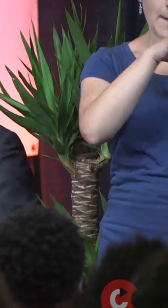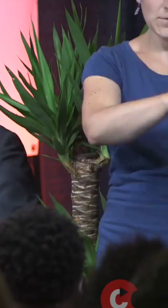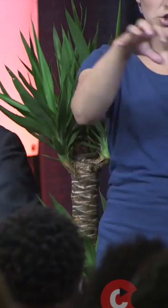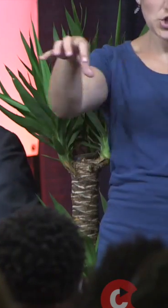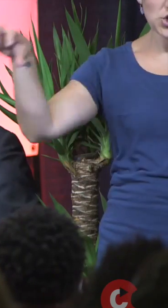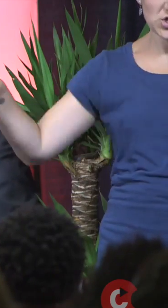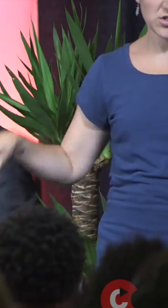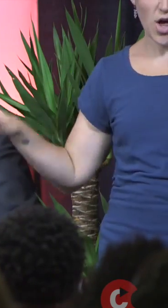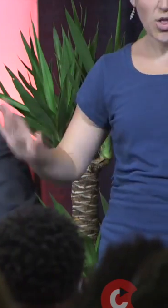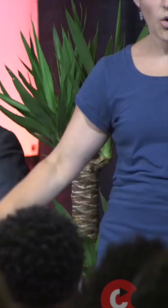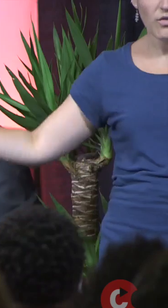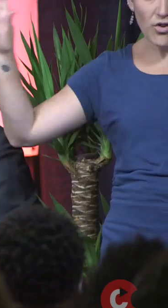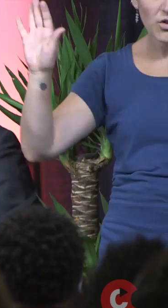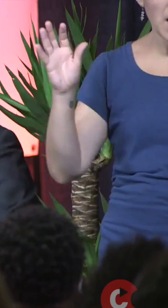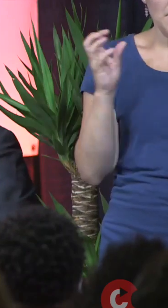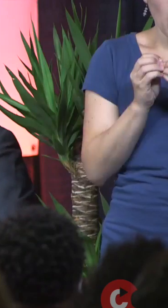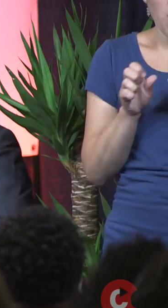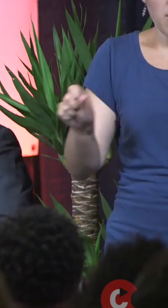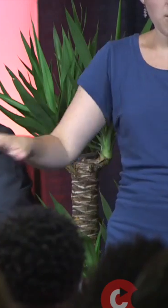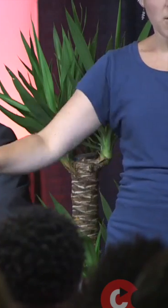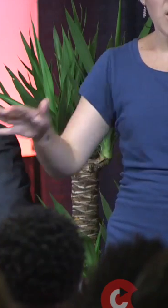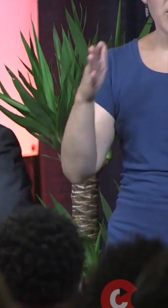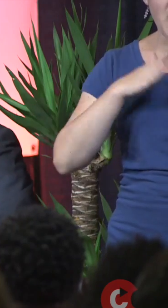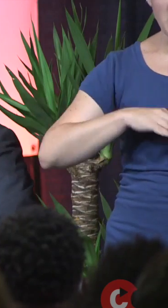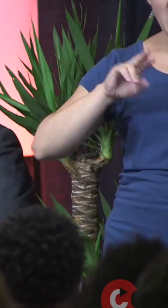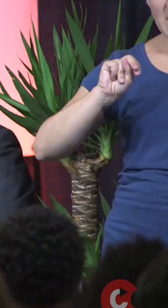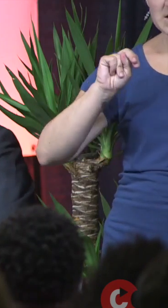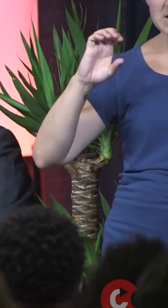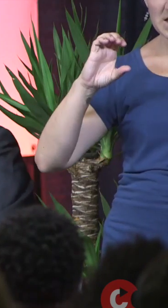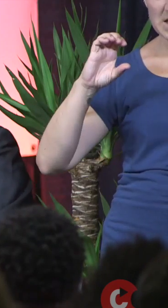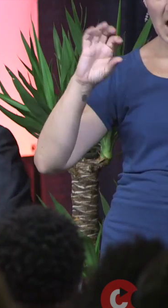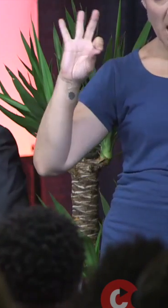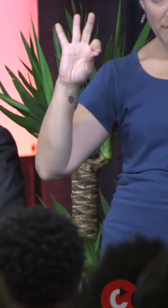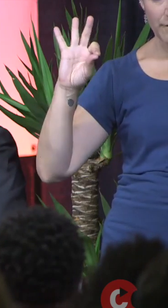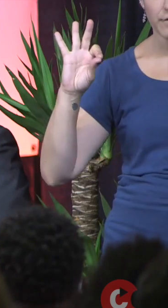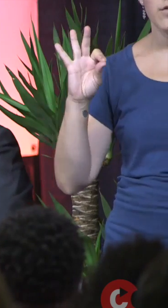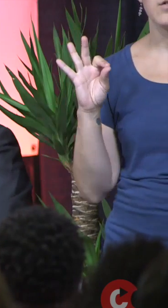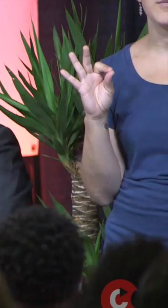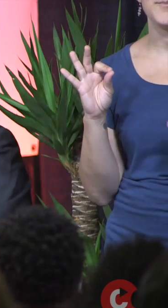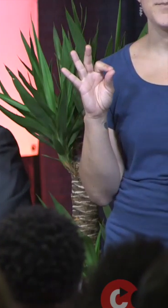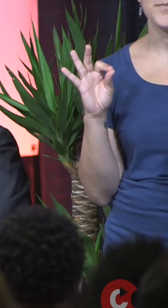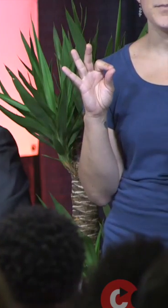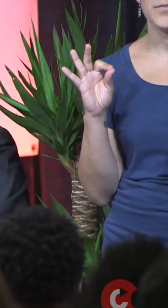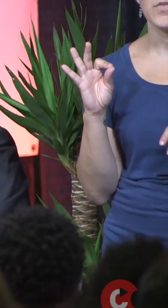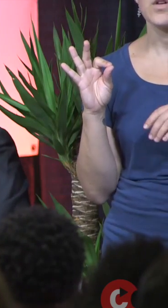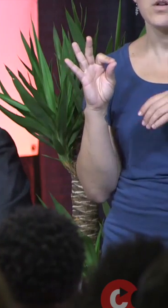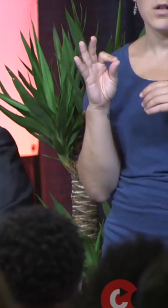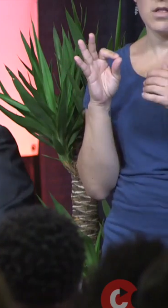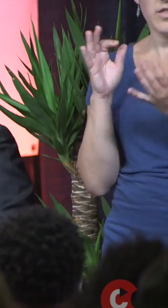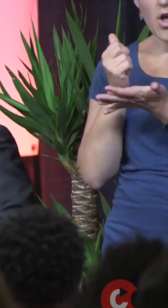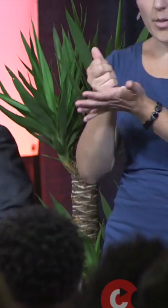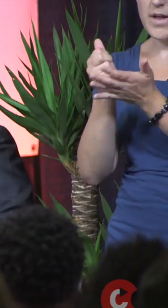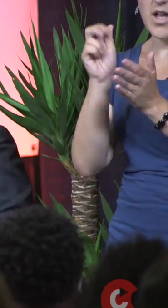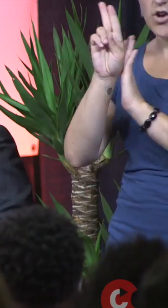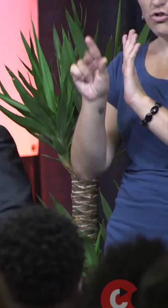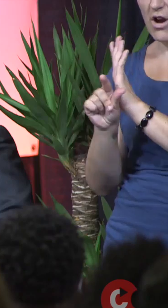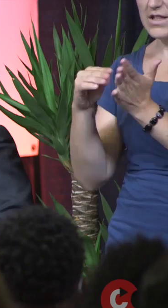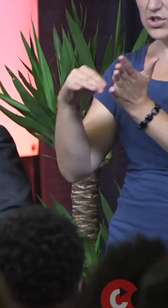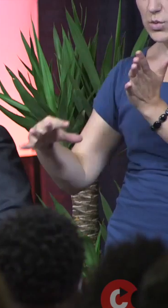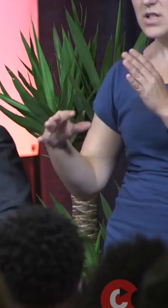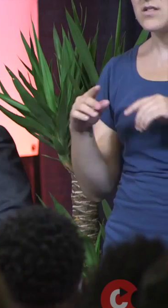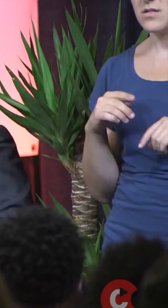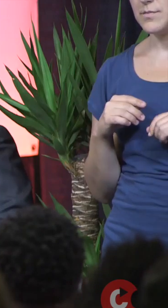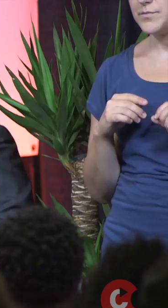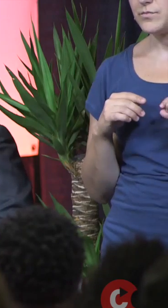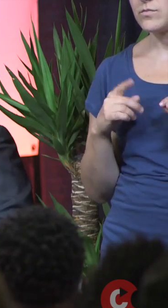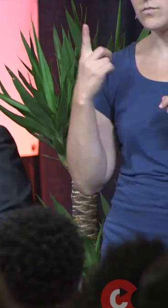larger footprint than UNCF does, actually, with regards to black students who are, obviously engineers and at the undergraduate level. One of the things that